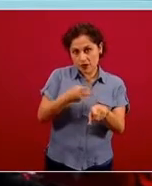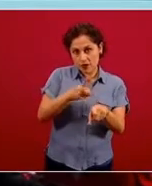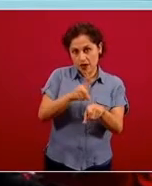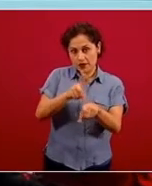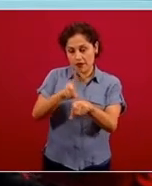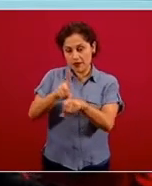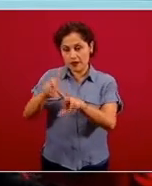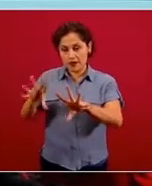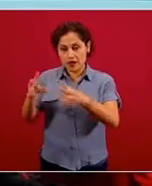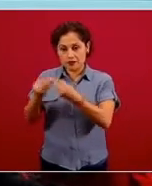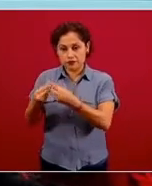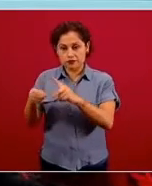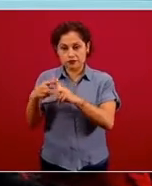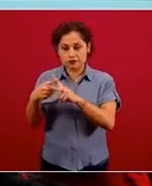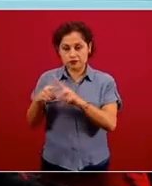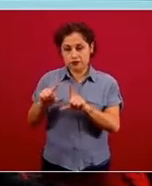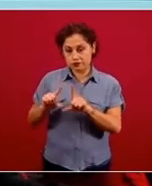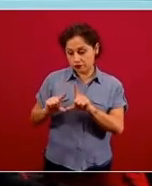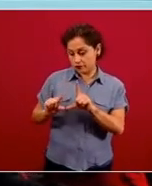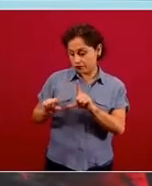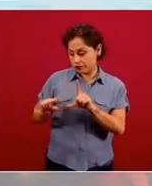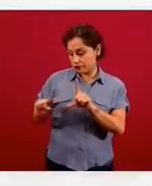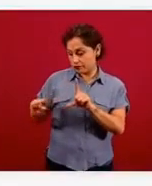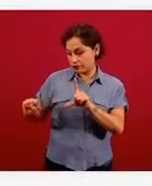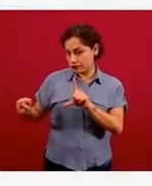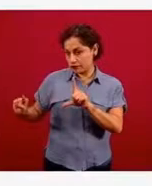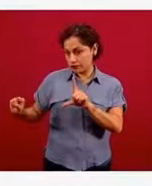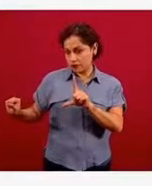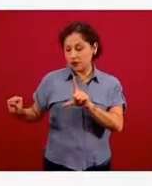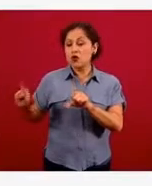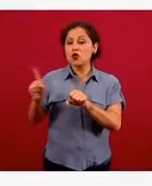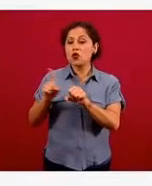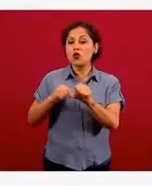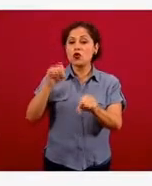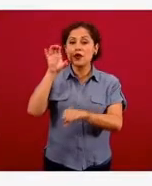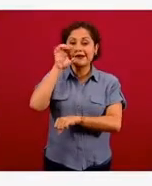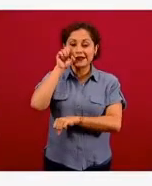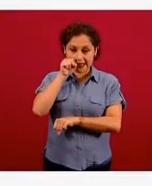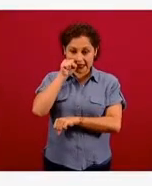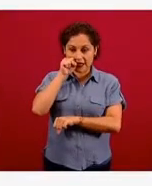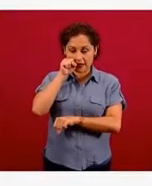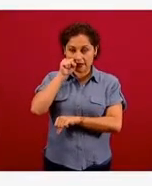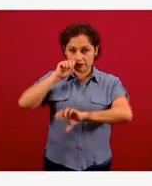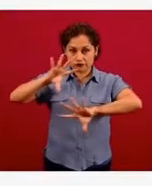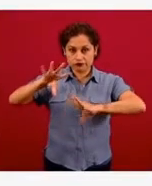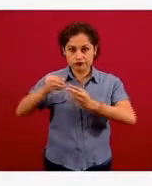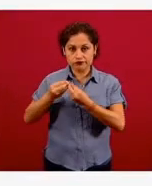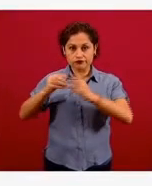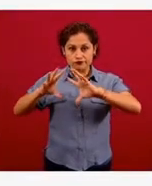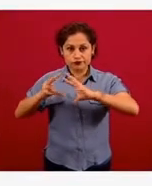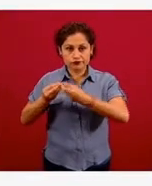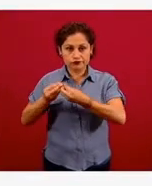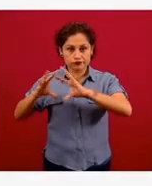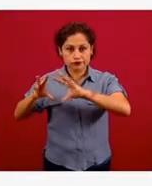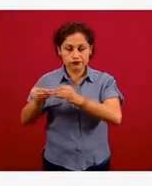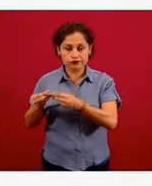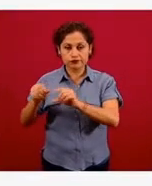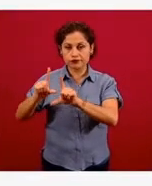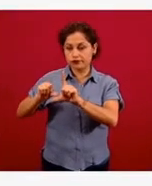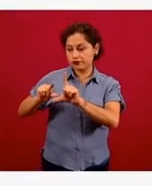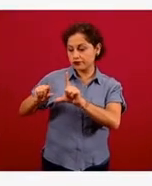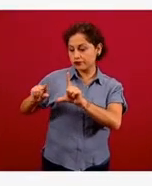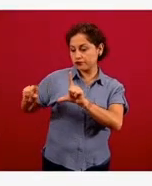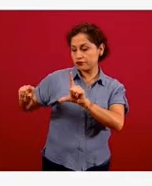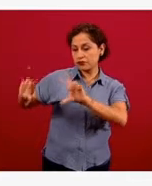This is the cumulative number of cases that we've had so far, and on the orange bars we have the newly